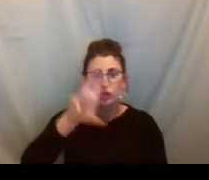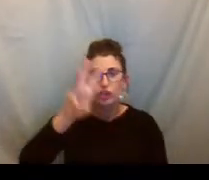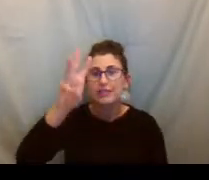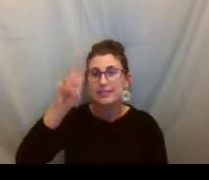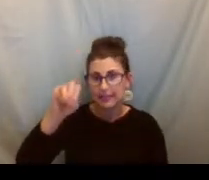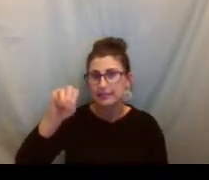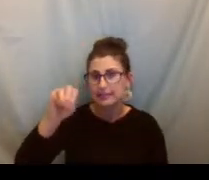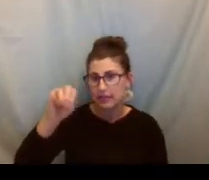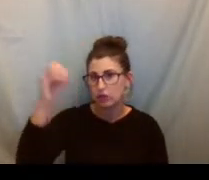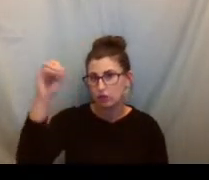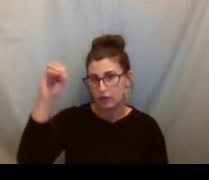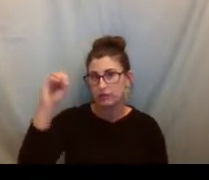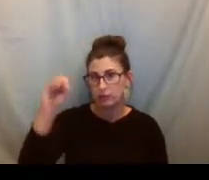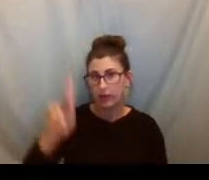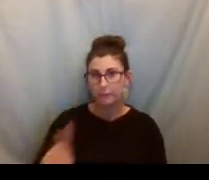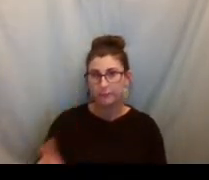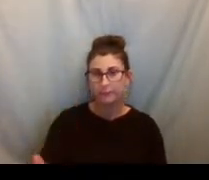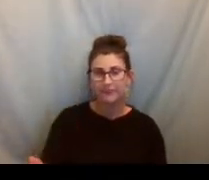360.